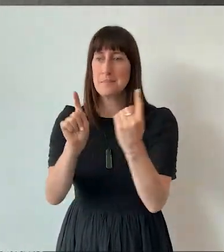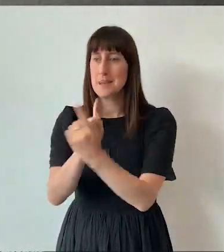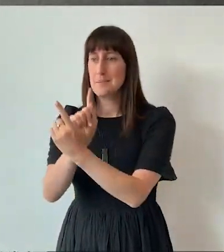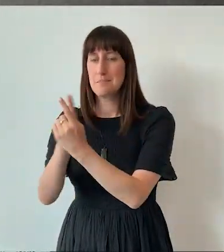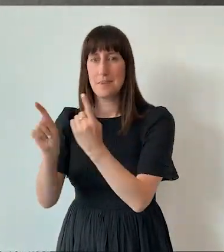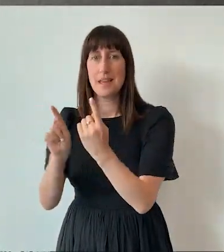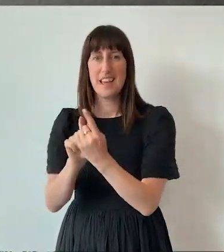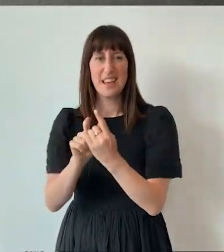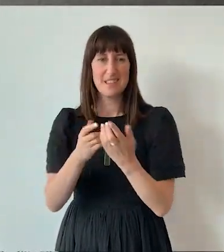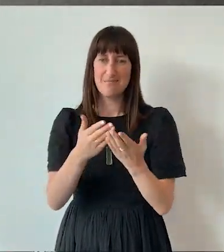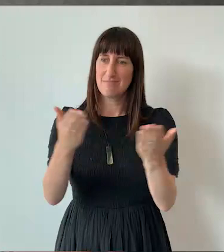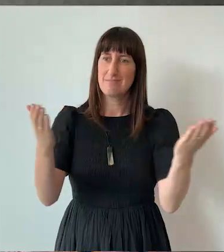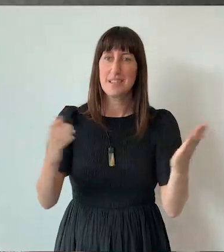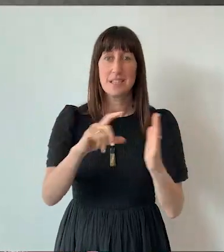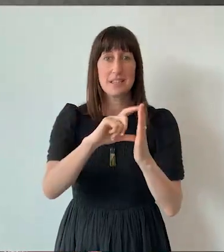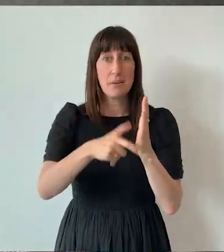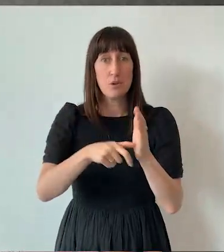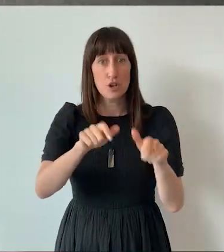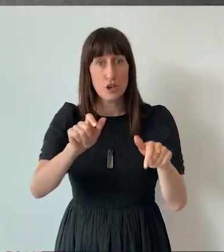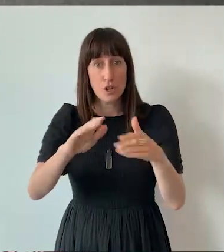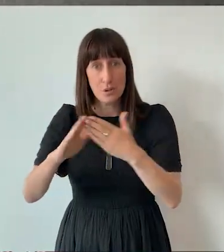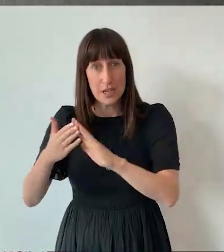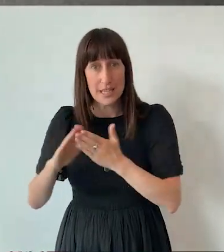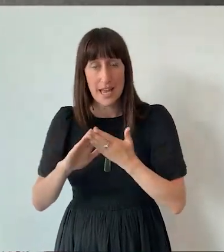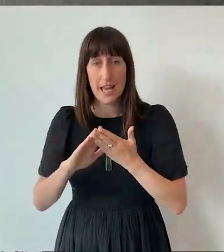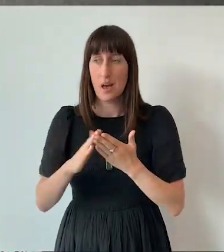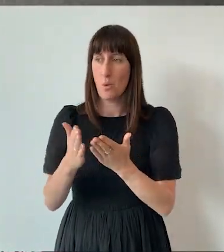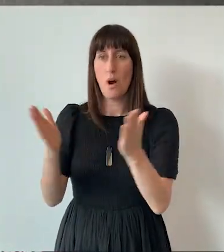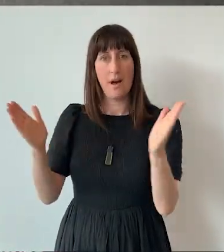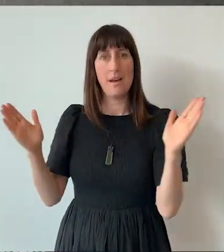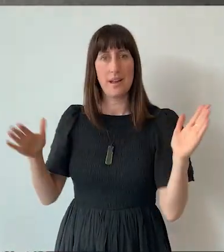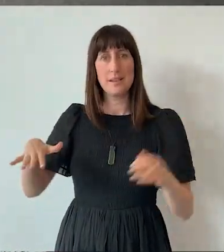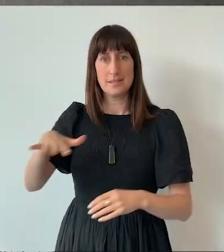our disability community and in our wider sector.